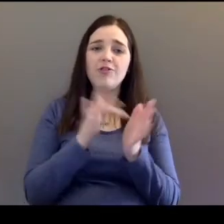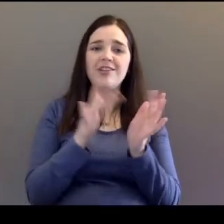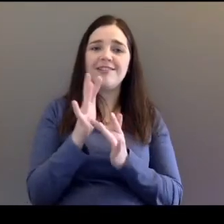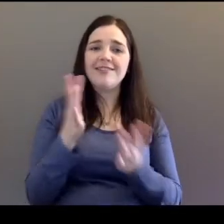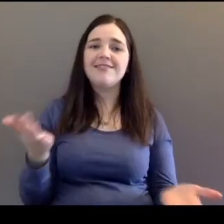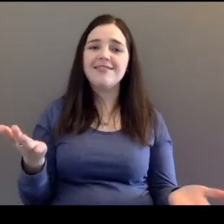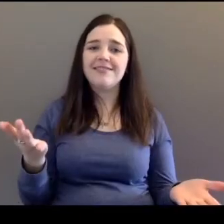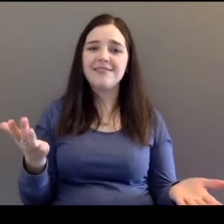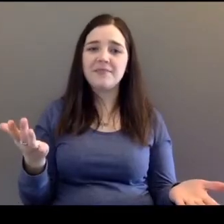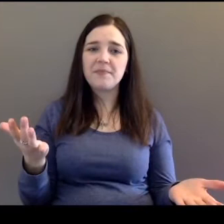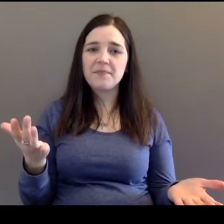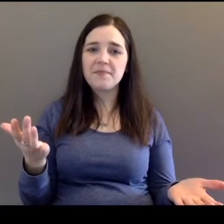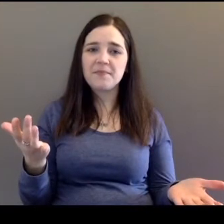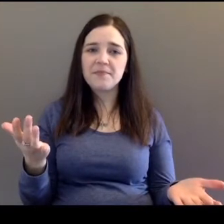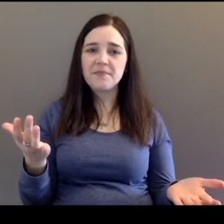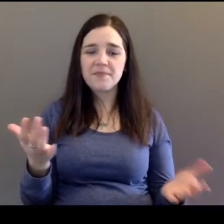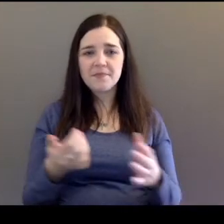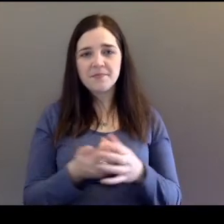our Lord.